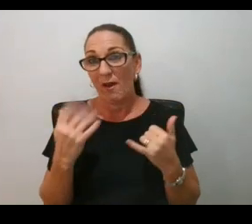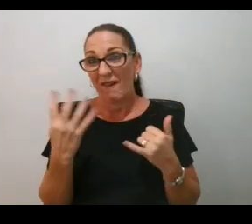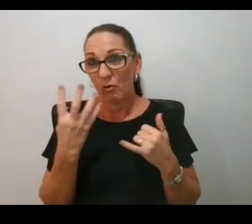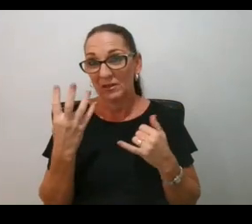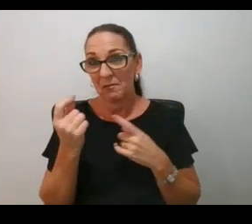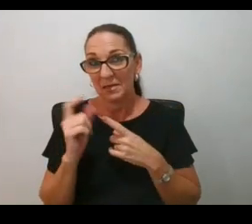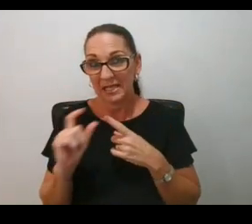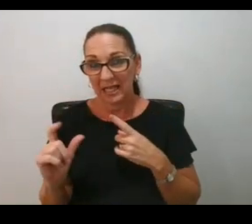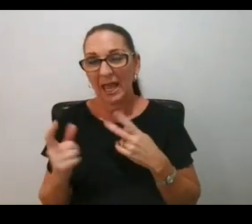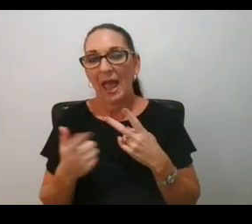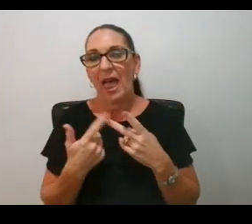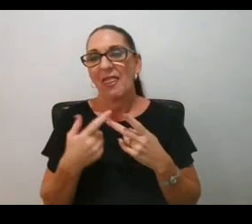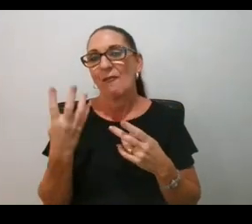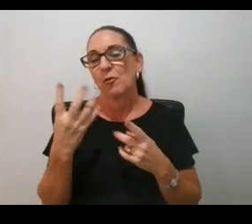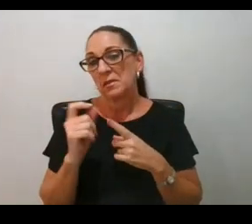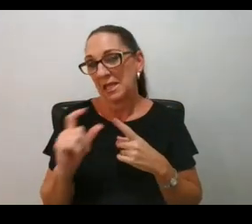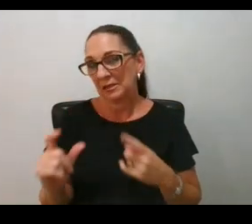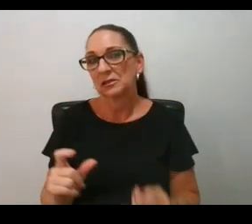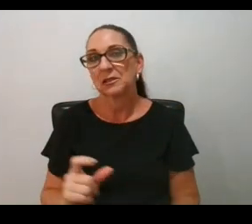and 14% for other.